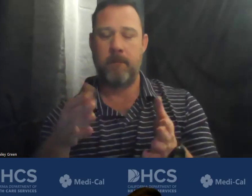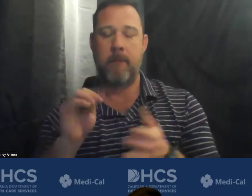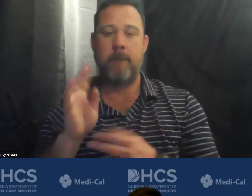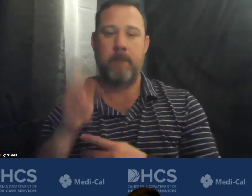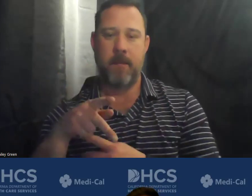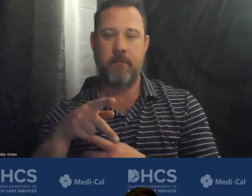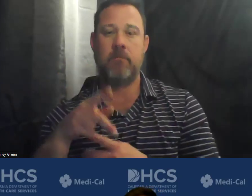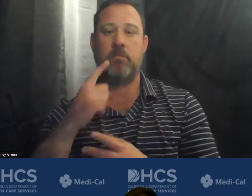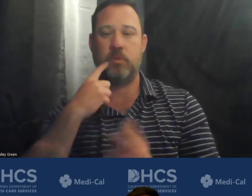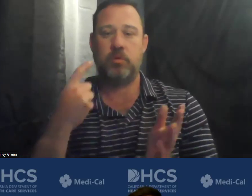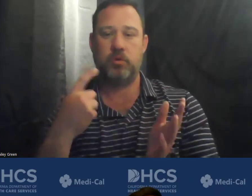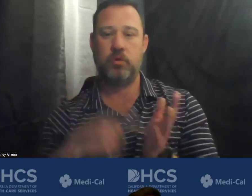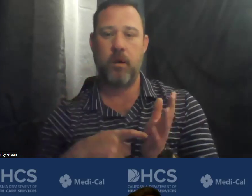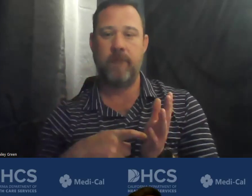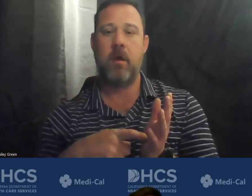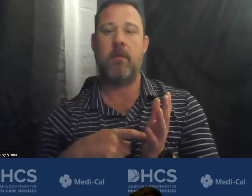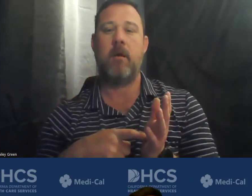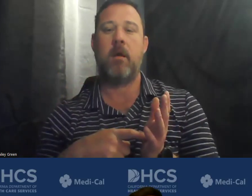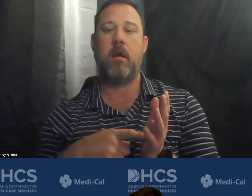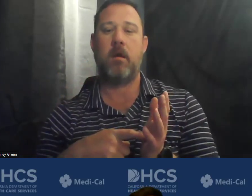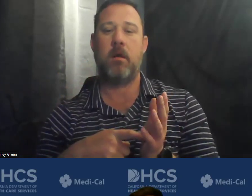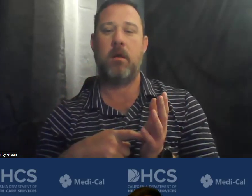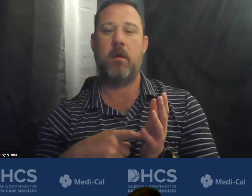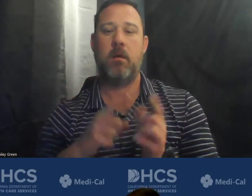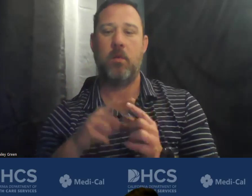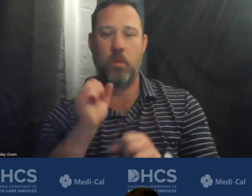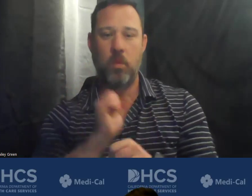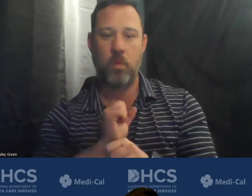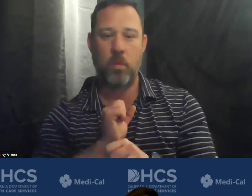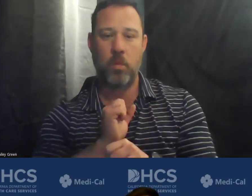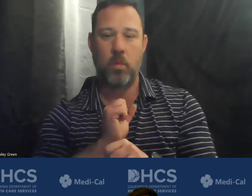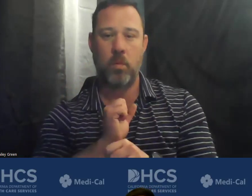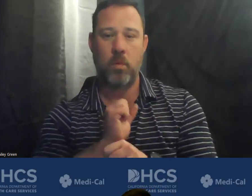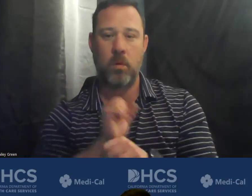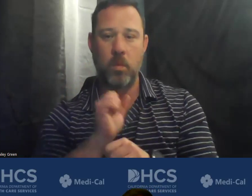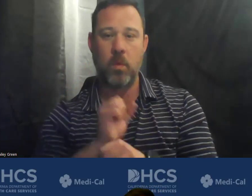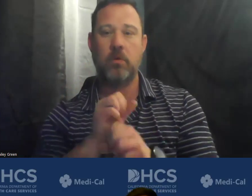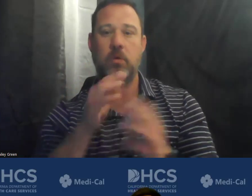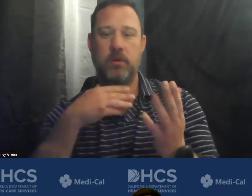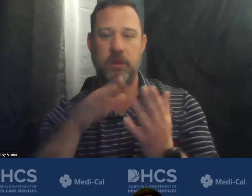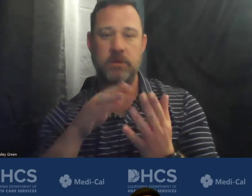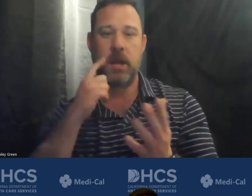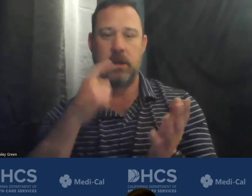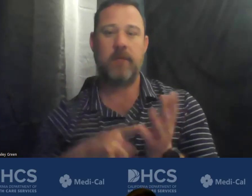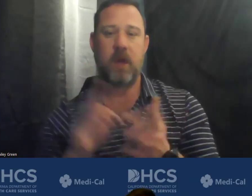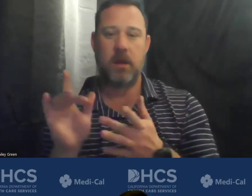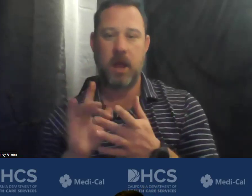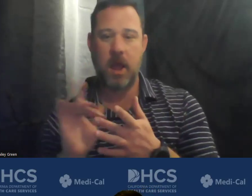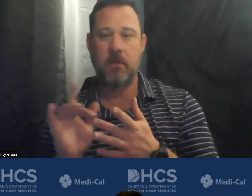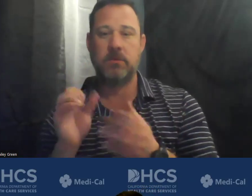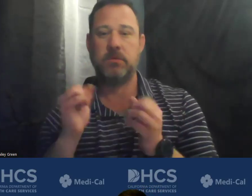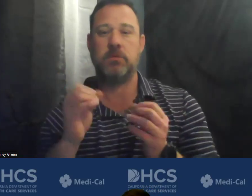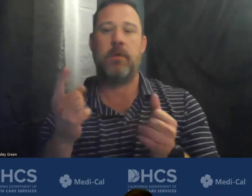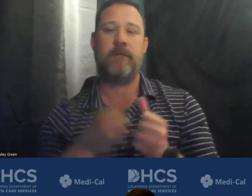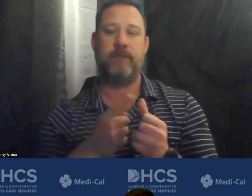to identify pathways for working to address identified gaps. So the first phase